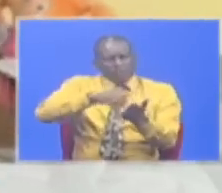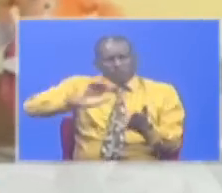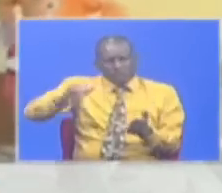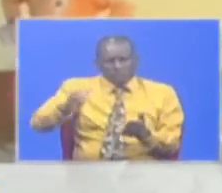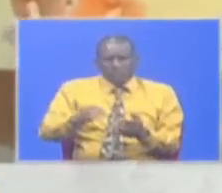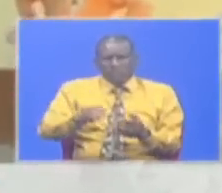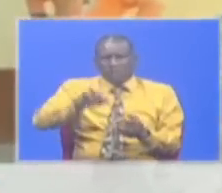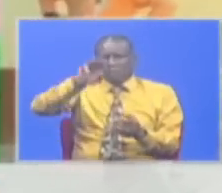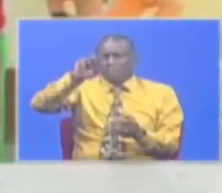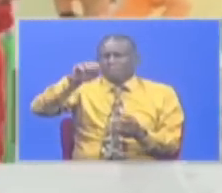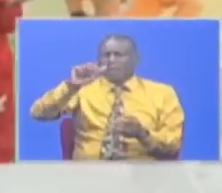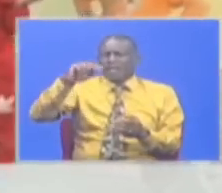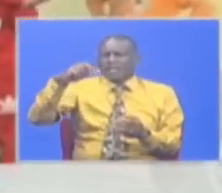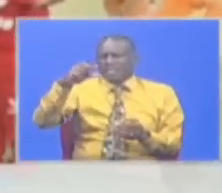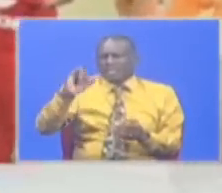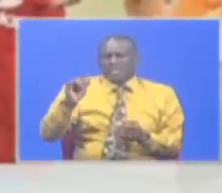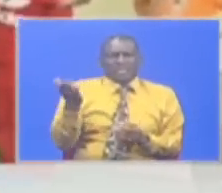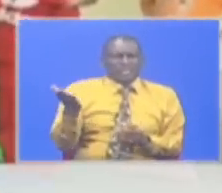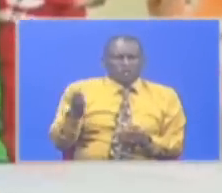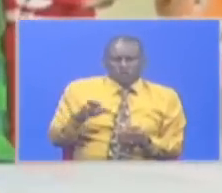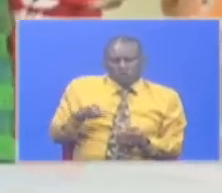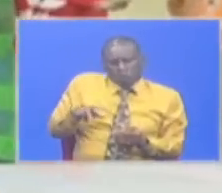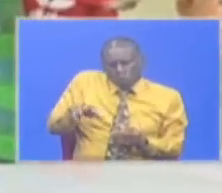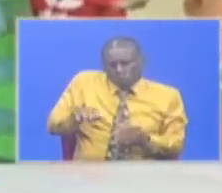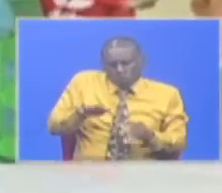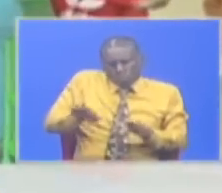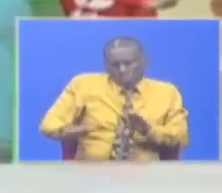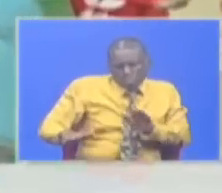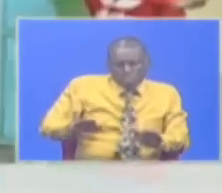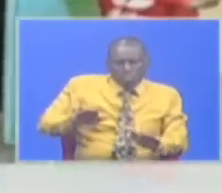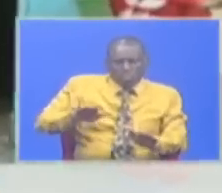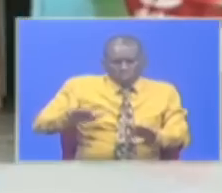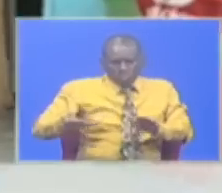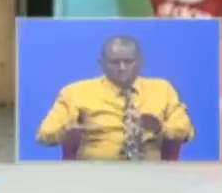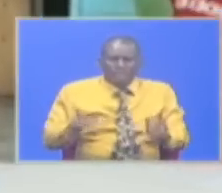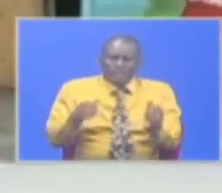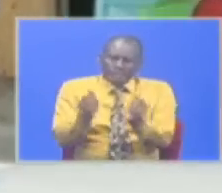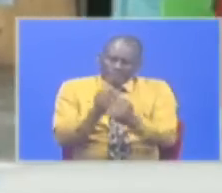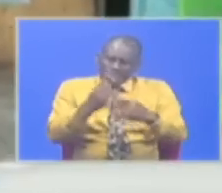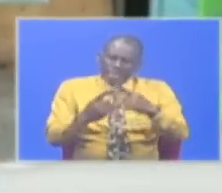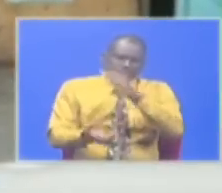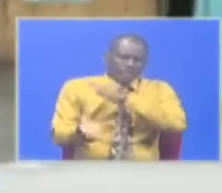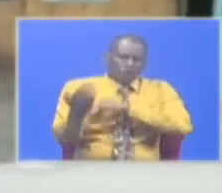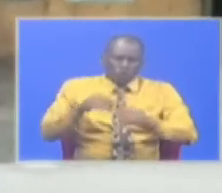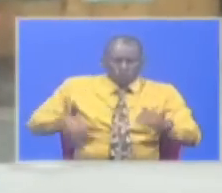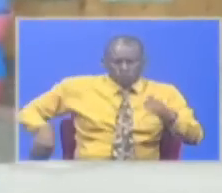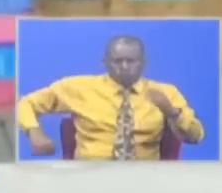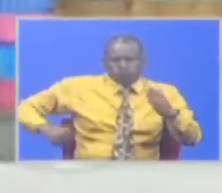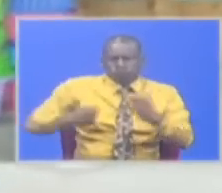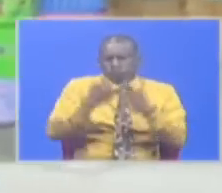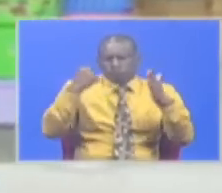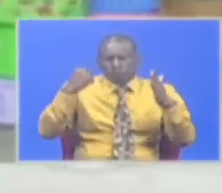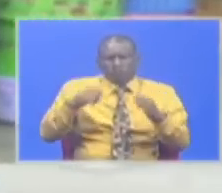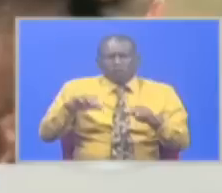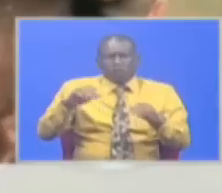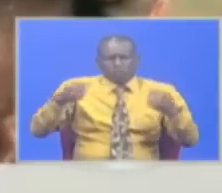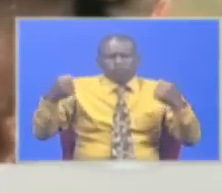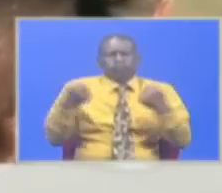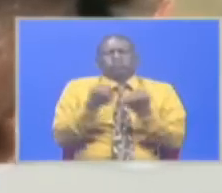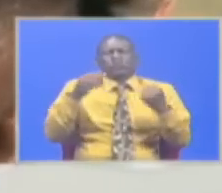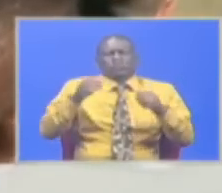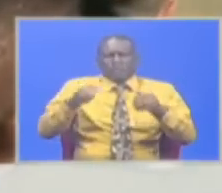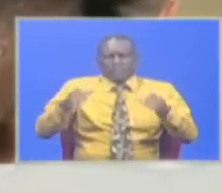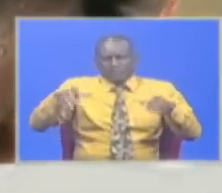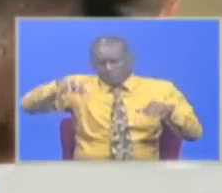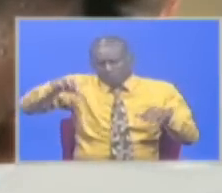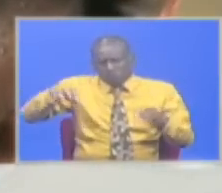Jackson Maingi walks with a slight limp. 10 years ago, he was knocked by a PSV vehicle. He took up the services of a